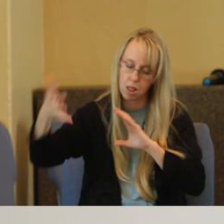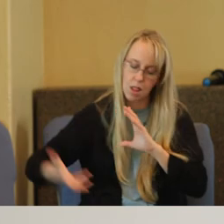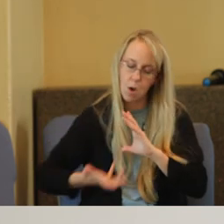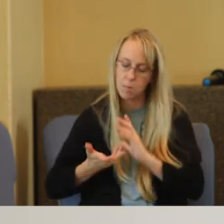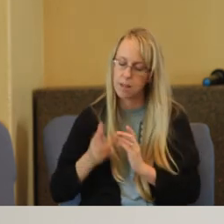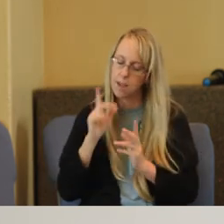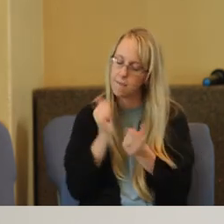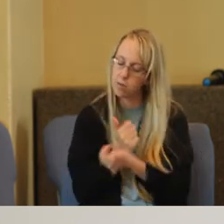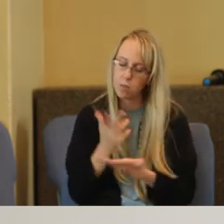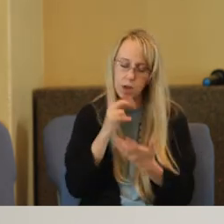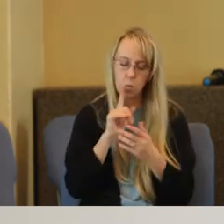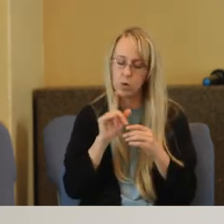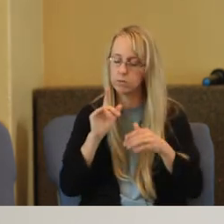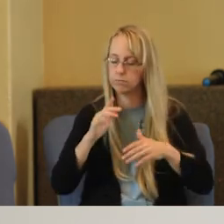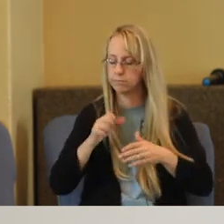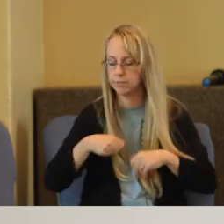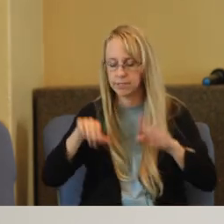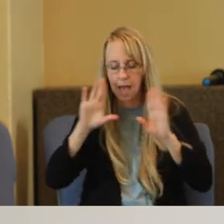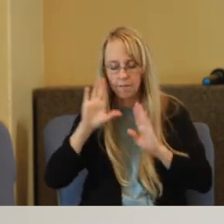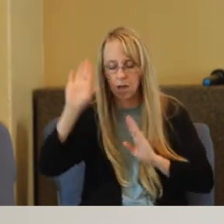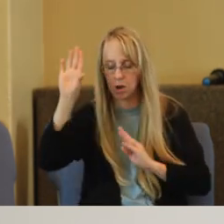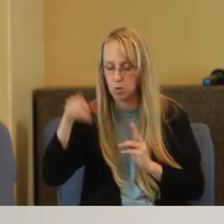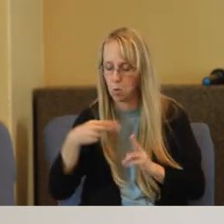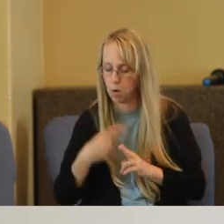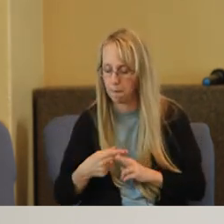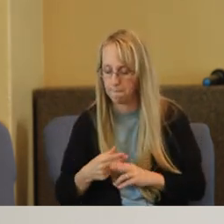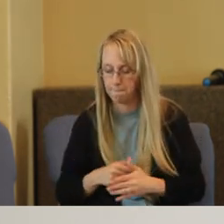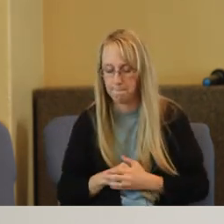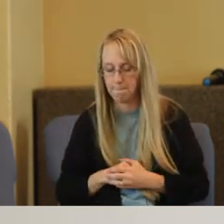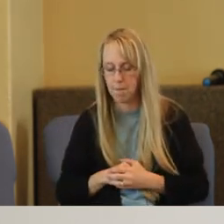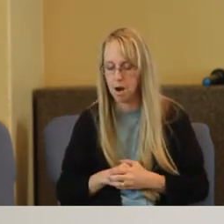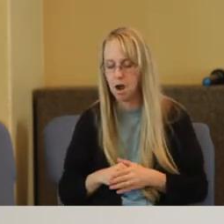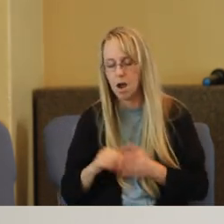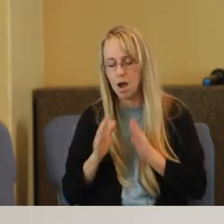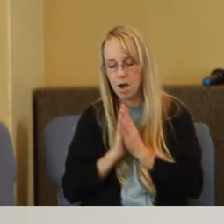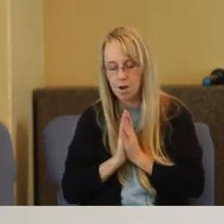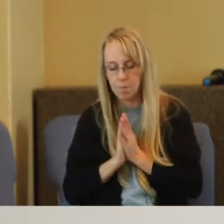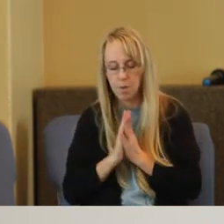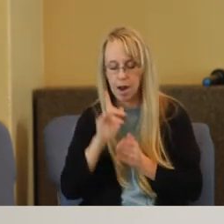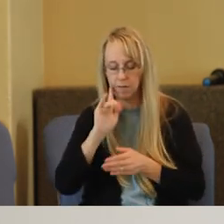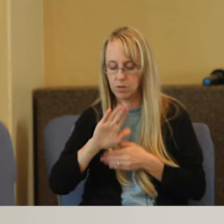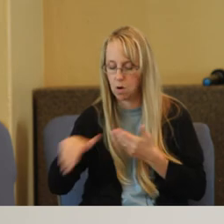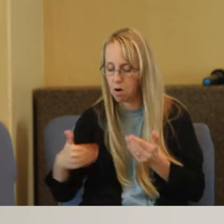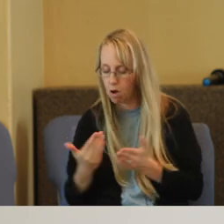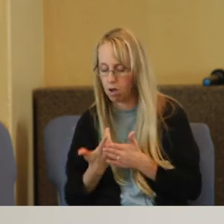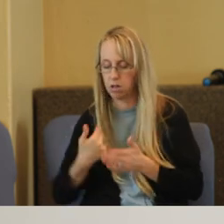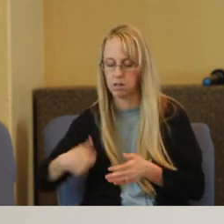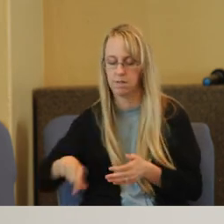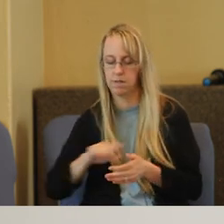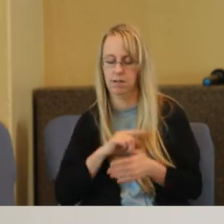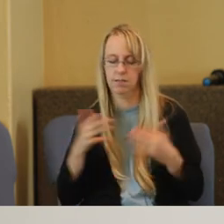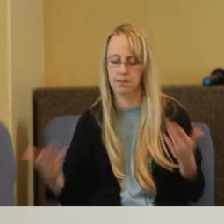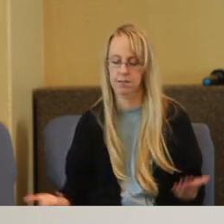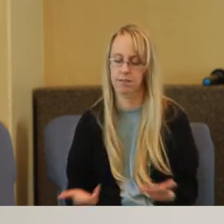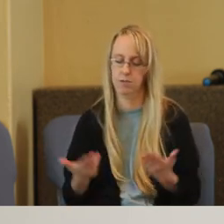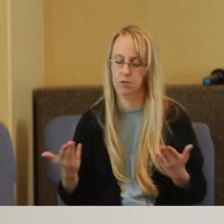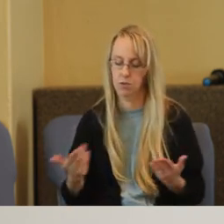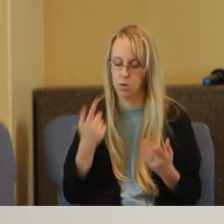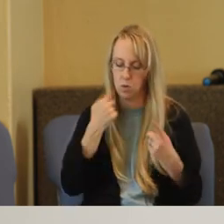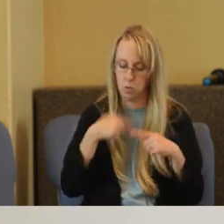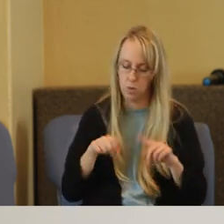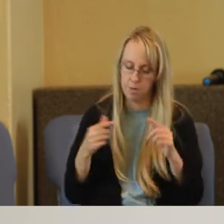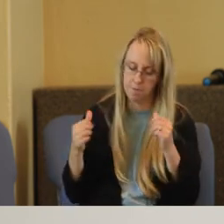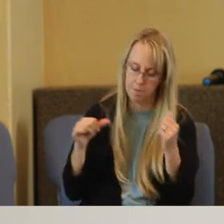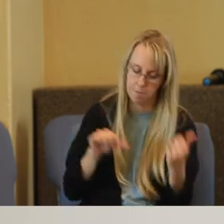to sacrifice for the name. Lord, I pray for all of us here that as we have been